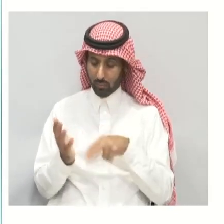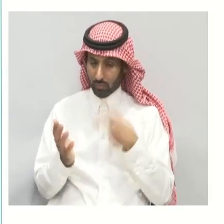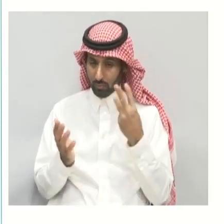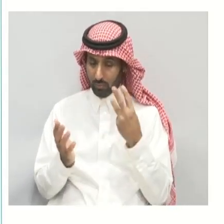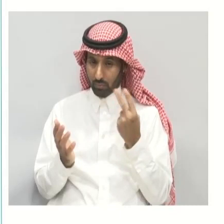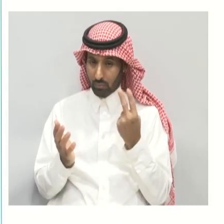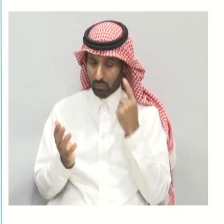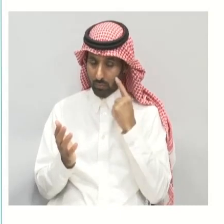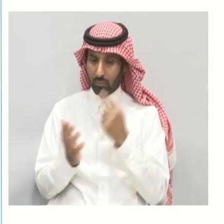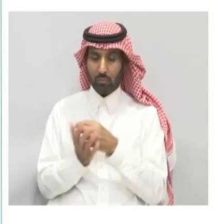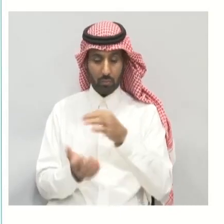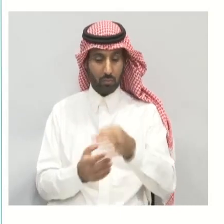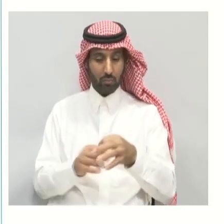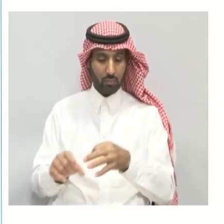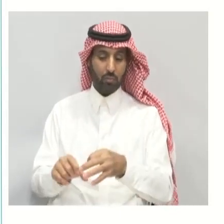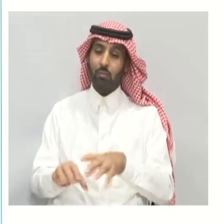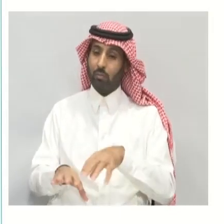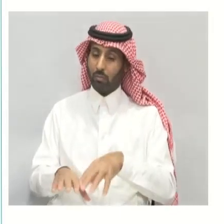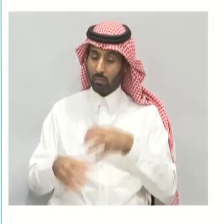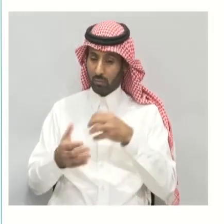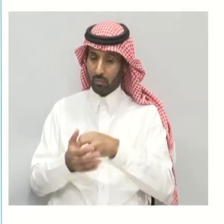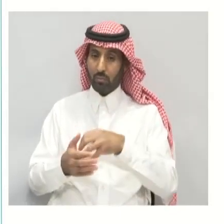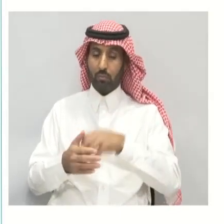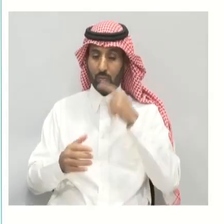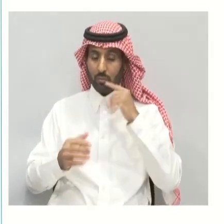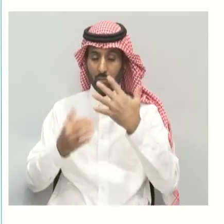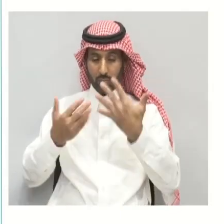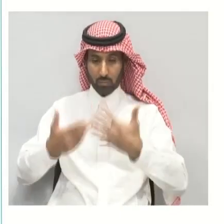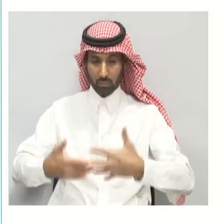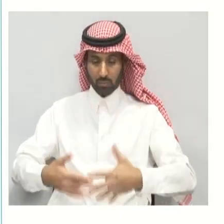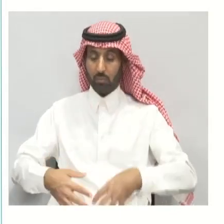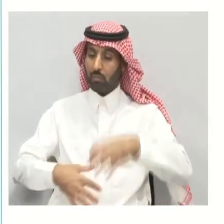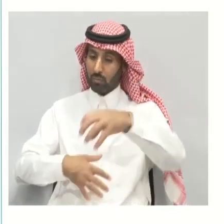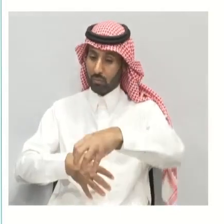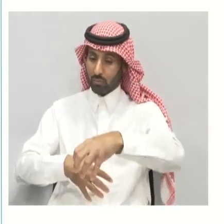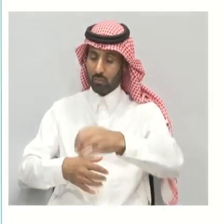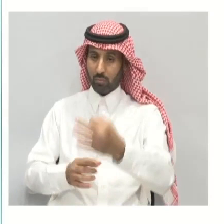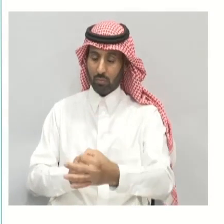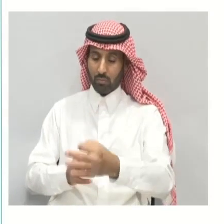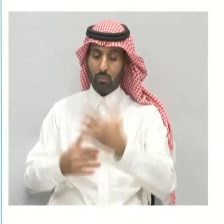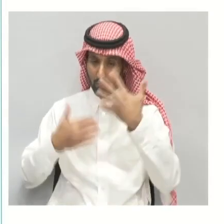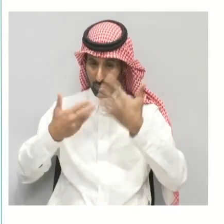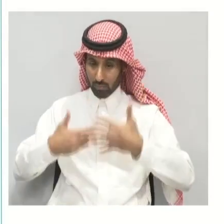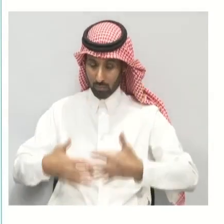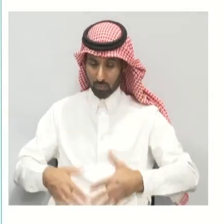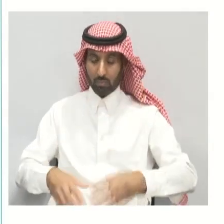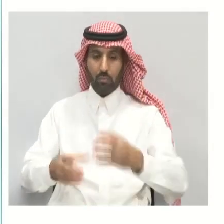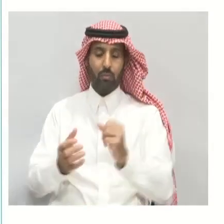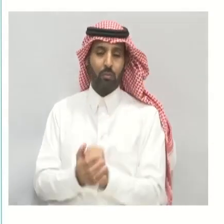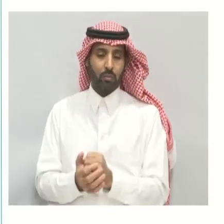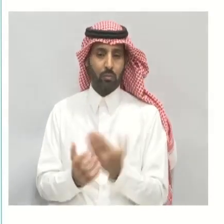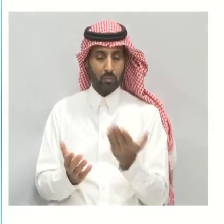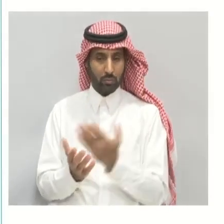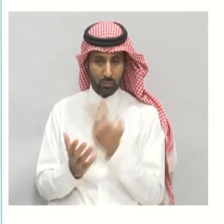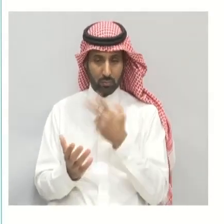one. The town of Foz do Iguazu is near the falls. Here you go. Then this is our answer. Here we